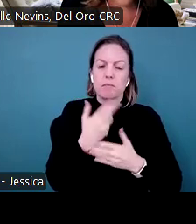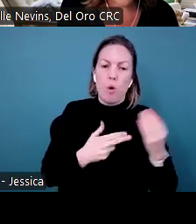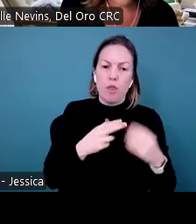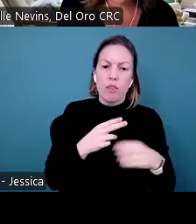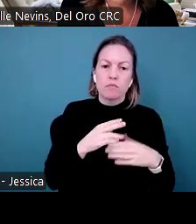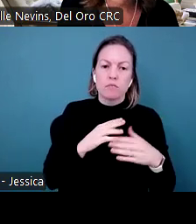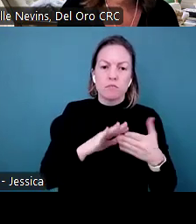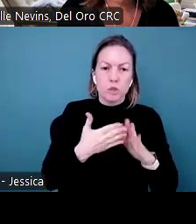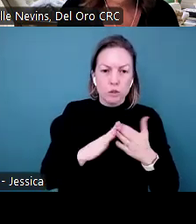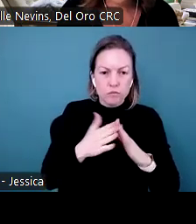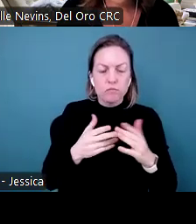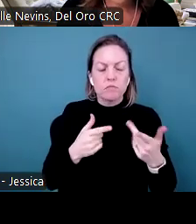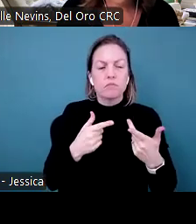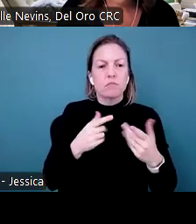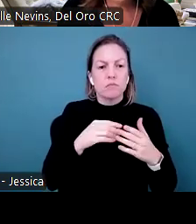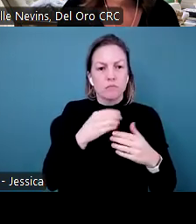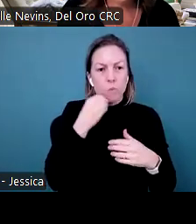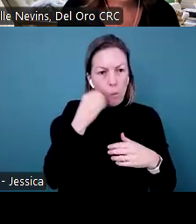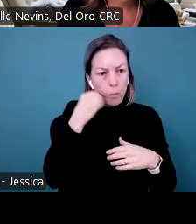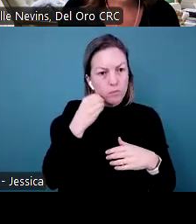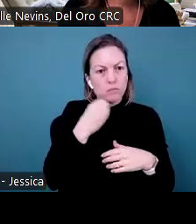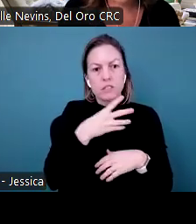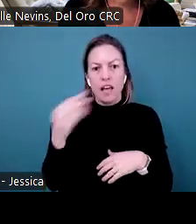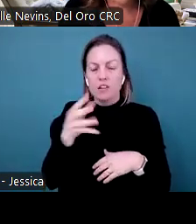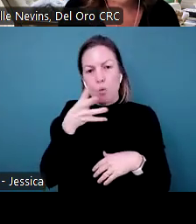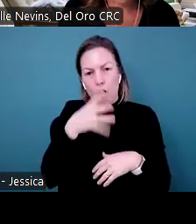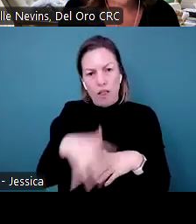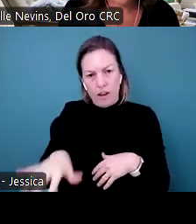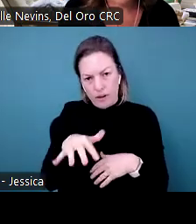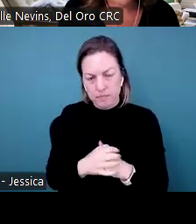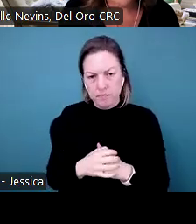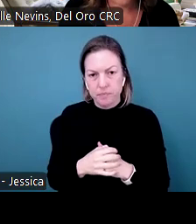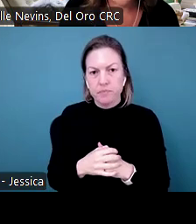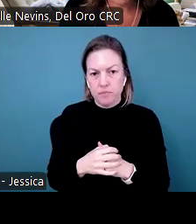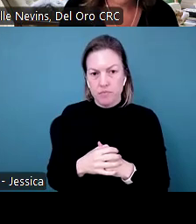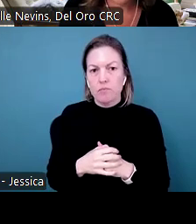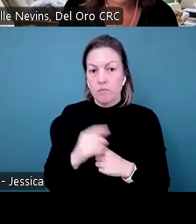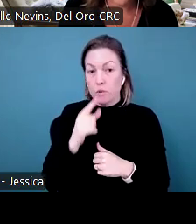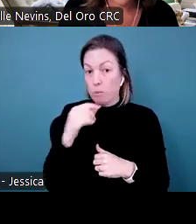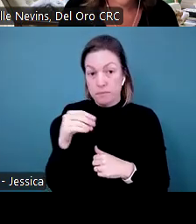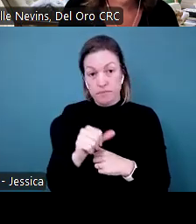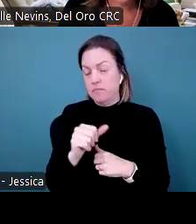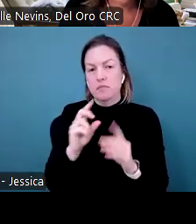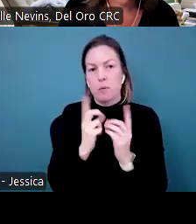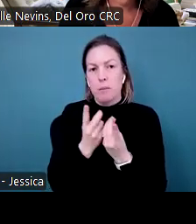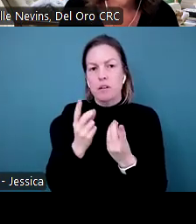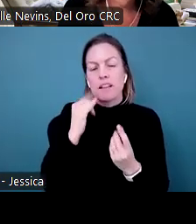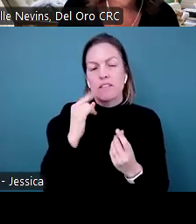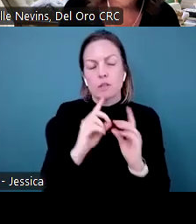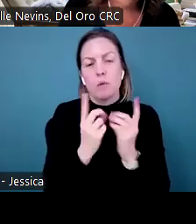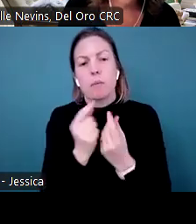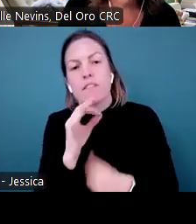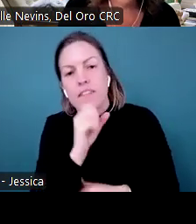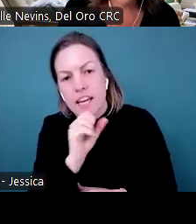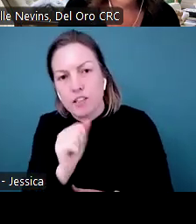rural areas. And we are, of course, proudly funded by the California Department of Aging, along with